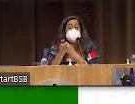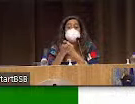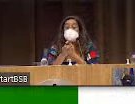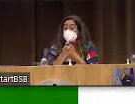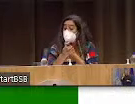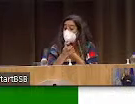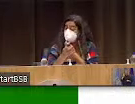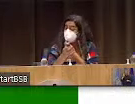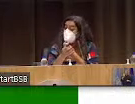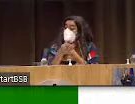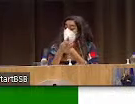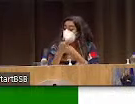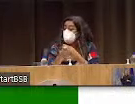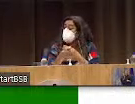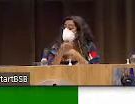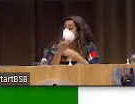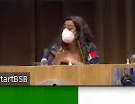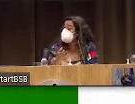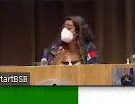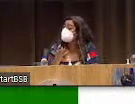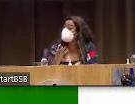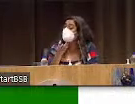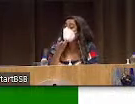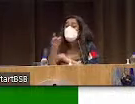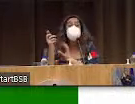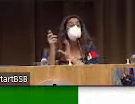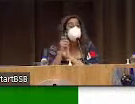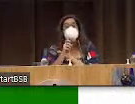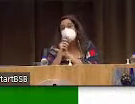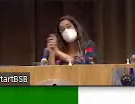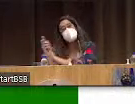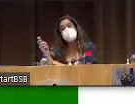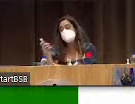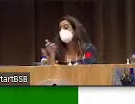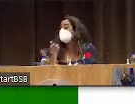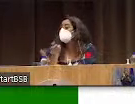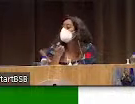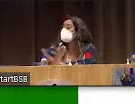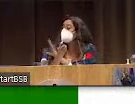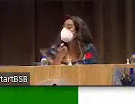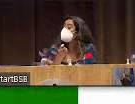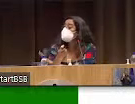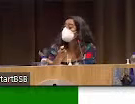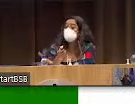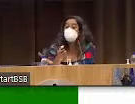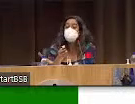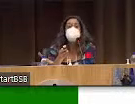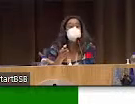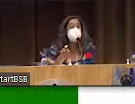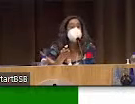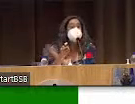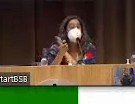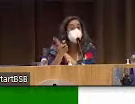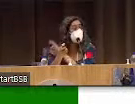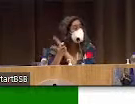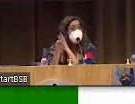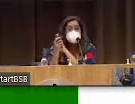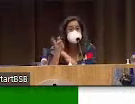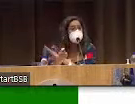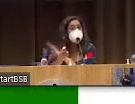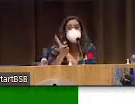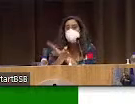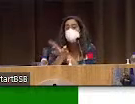sore throat, and close to 30% we have another problems which is complete different